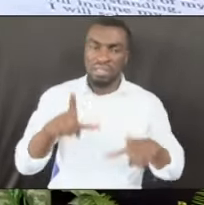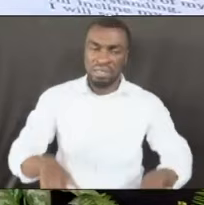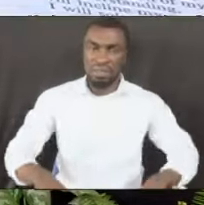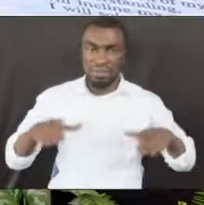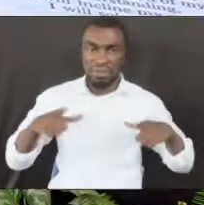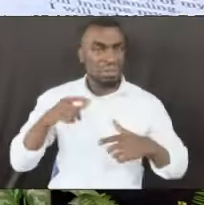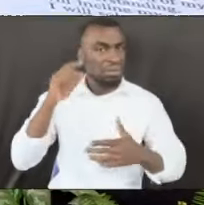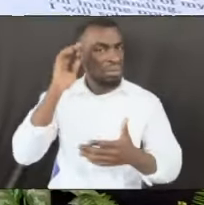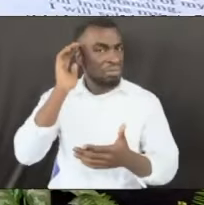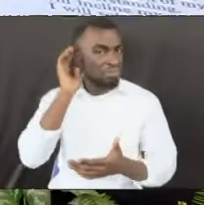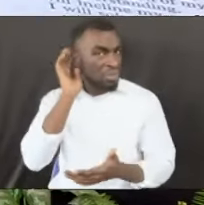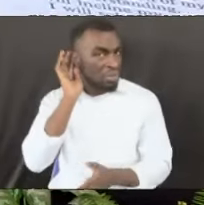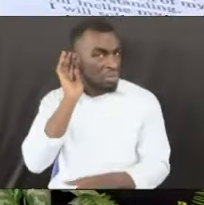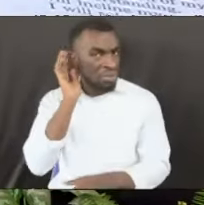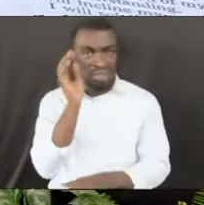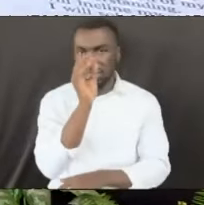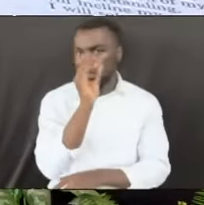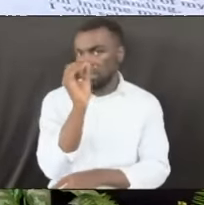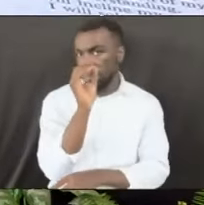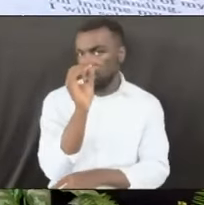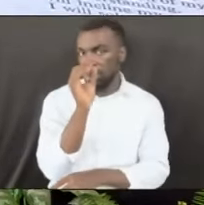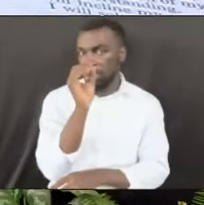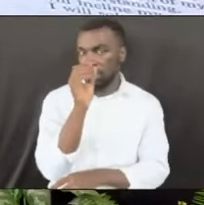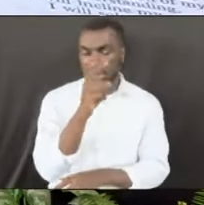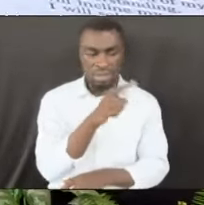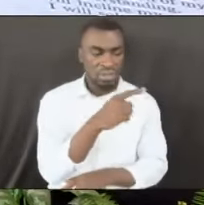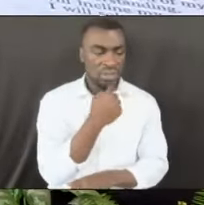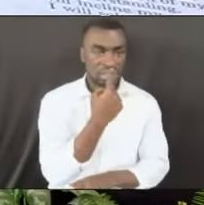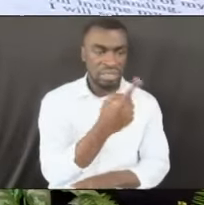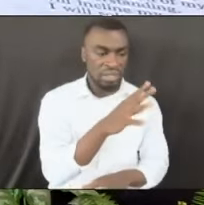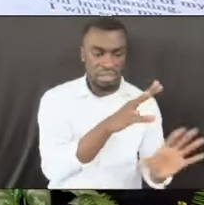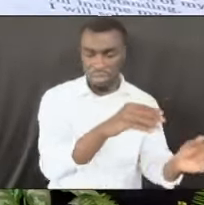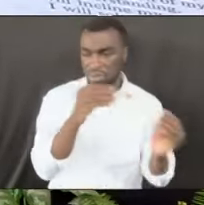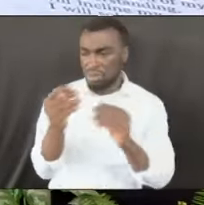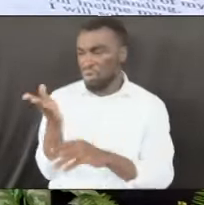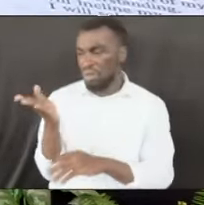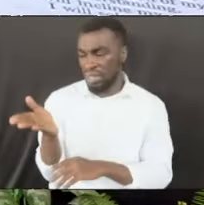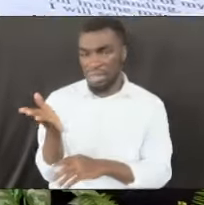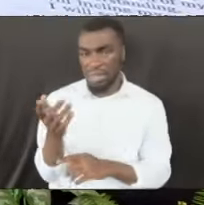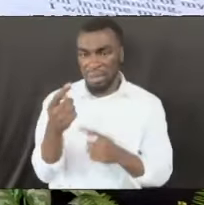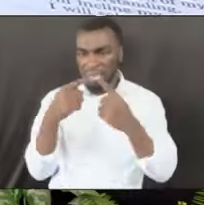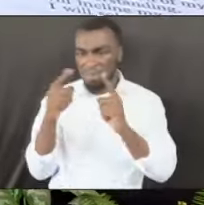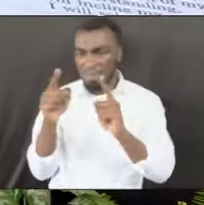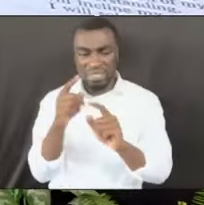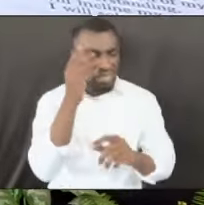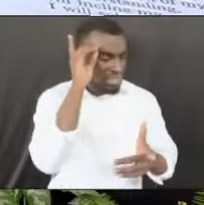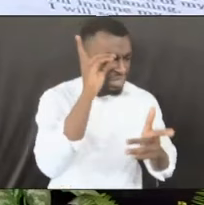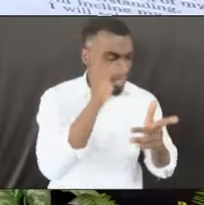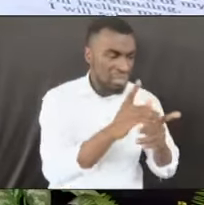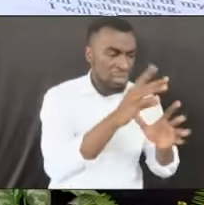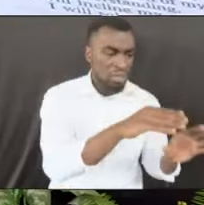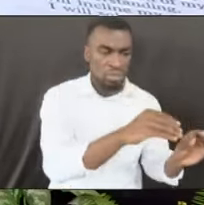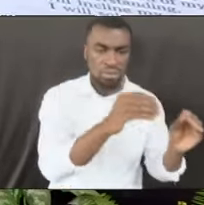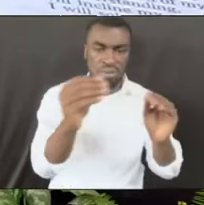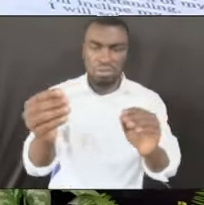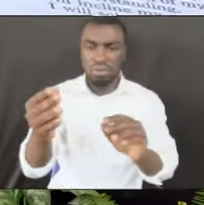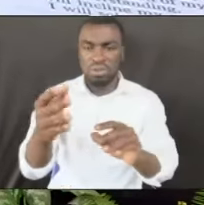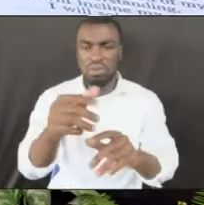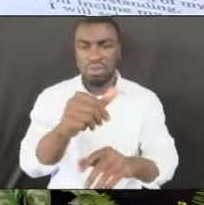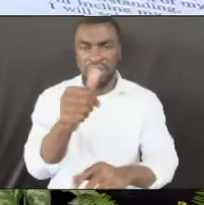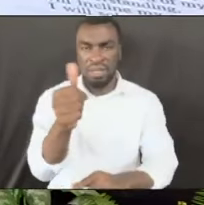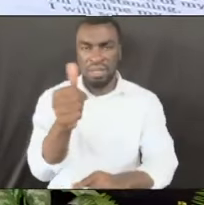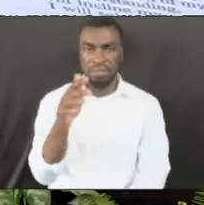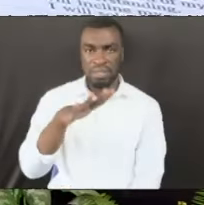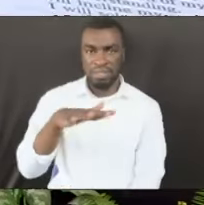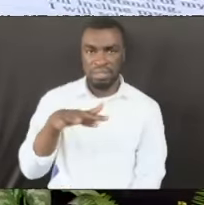This man was told to go to Nineveh. He was all the same going, but he was going to Tarshish. The Bible